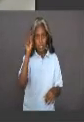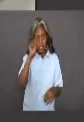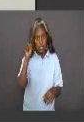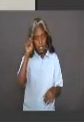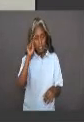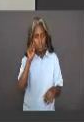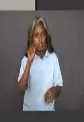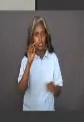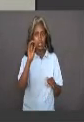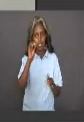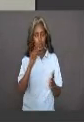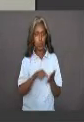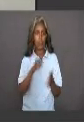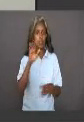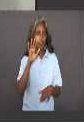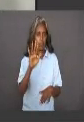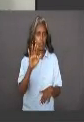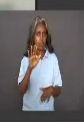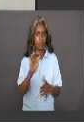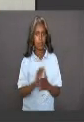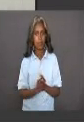is 0.5.